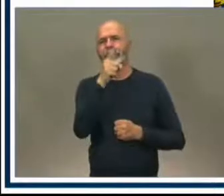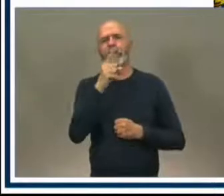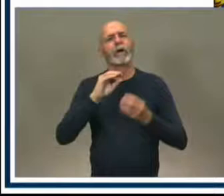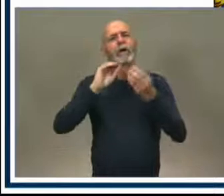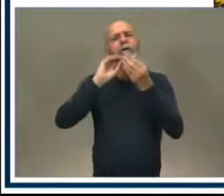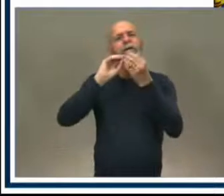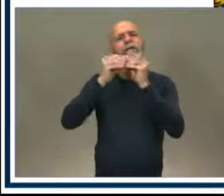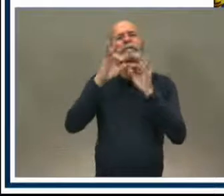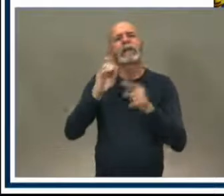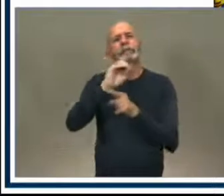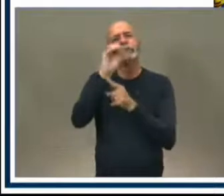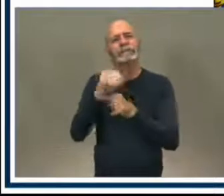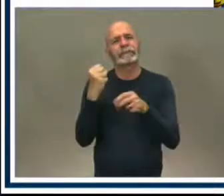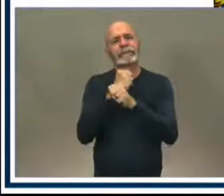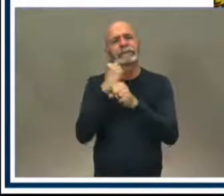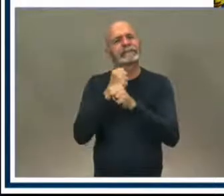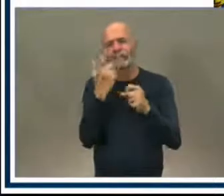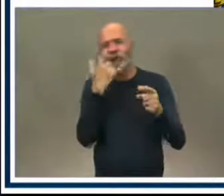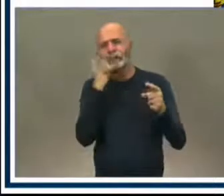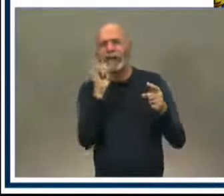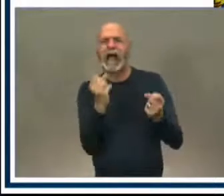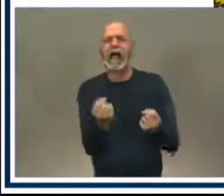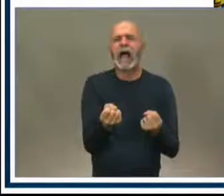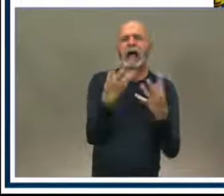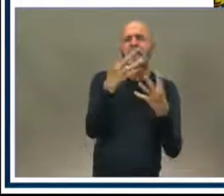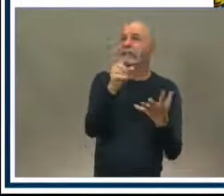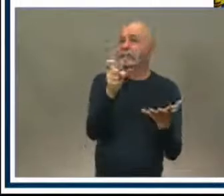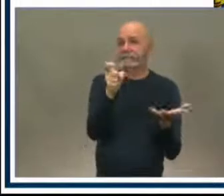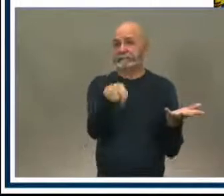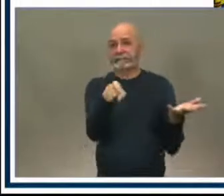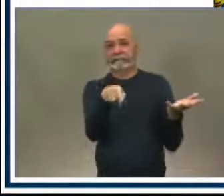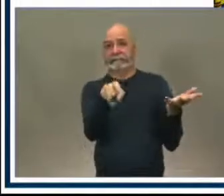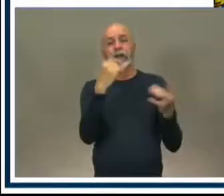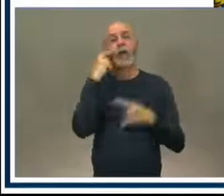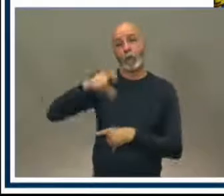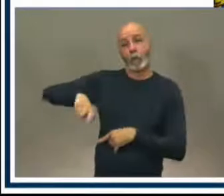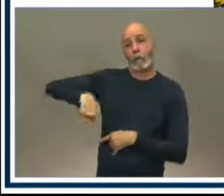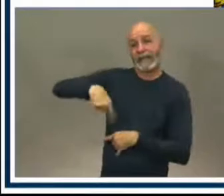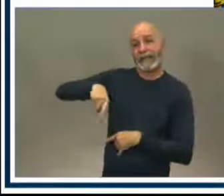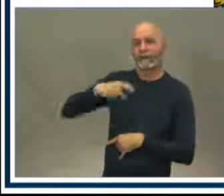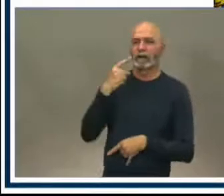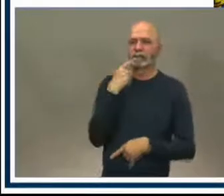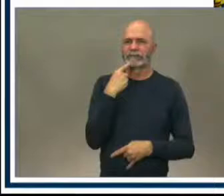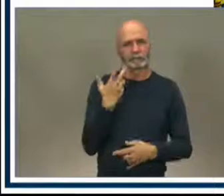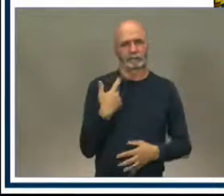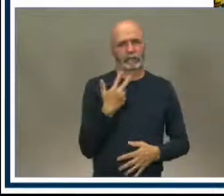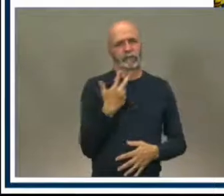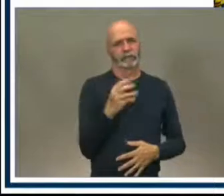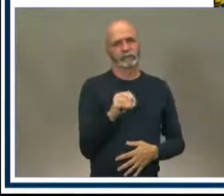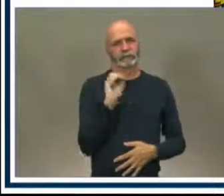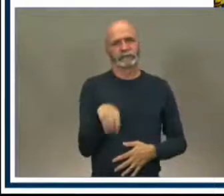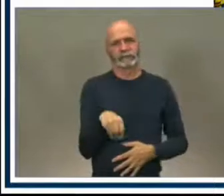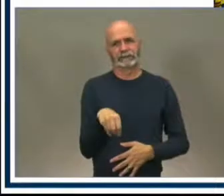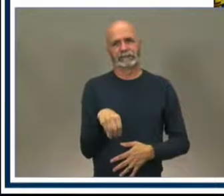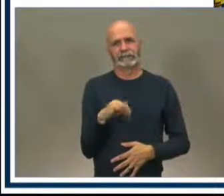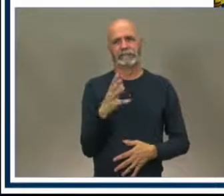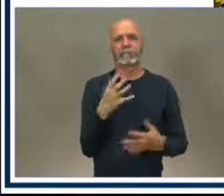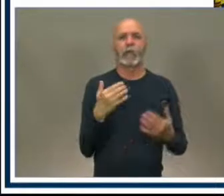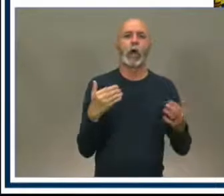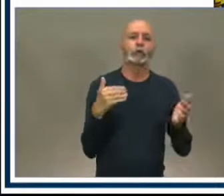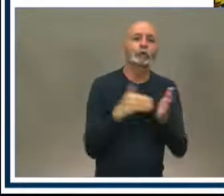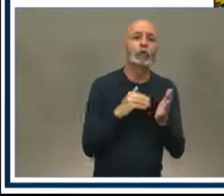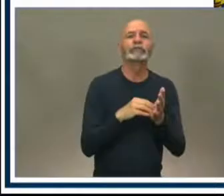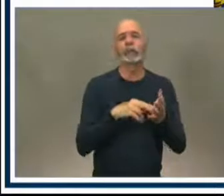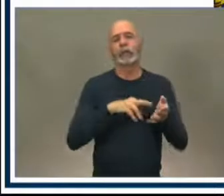many people need to get vaccinated? I mean, I know in Quebec, they said the other day that about 3% of healthcare workers needed to get